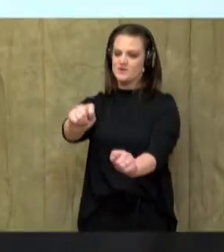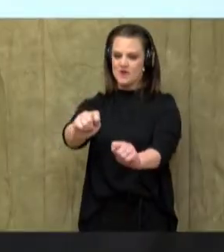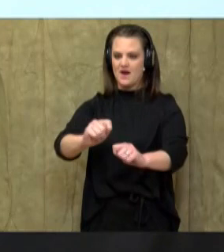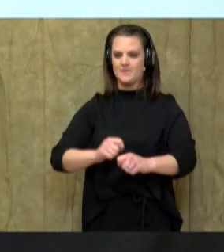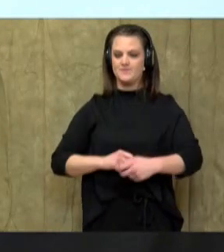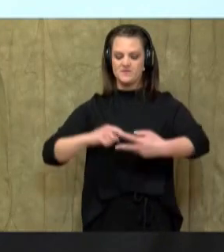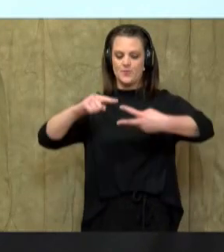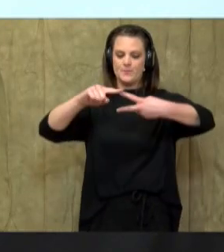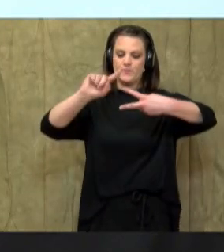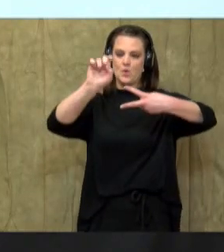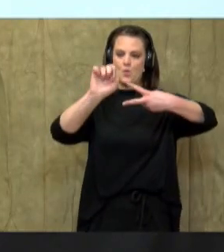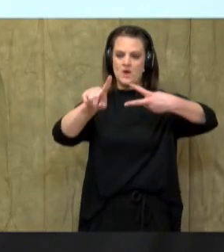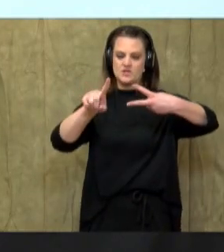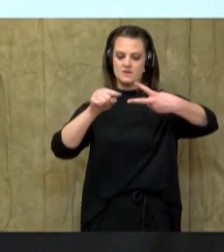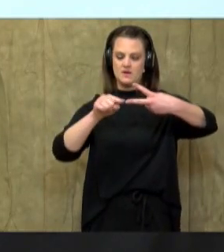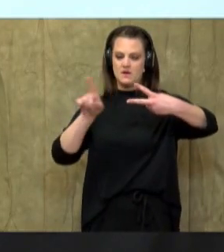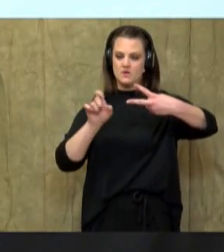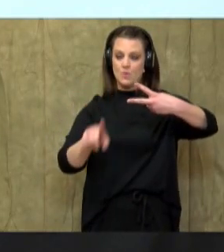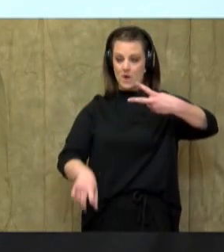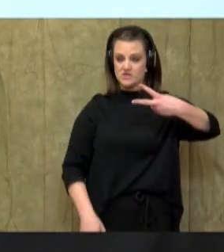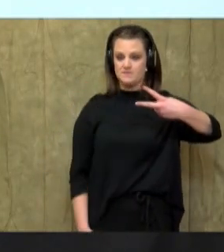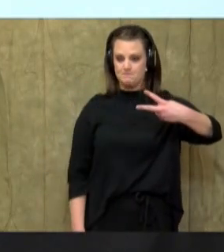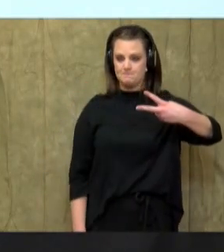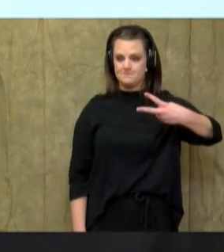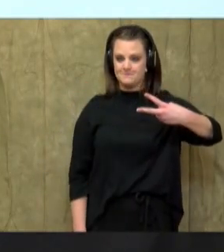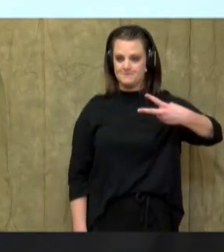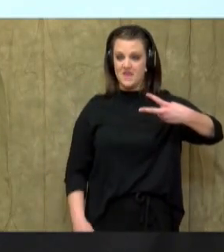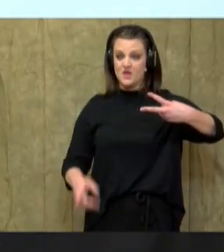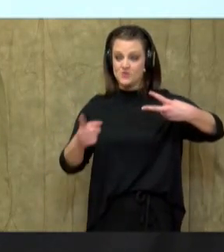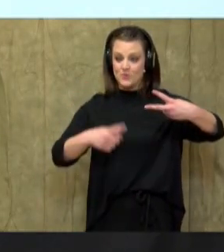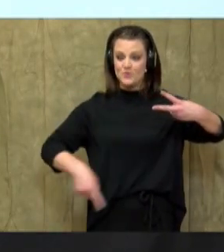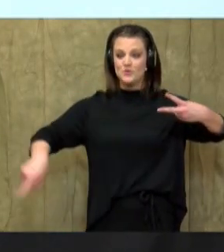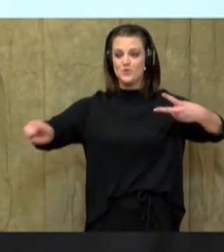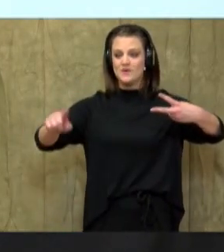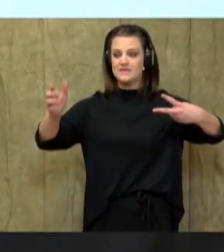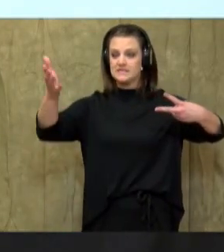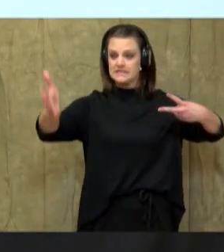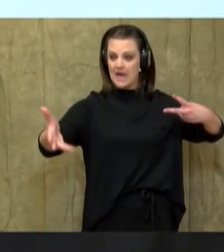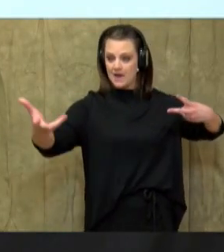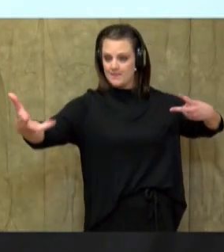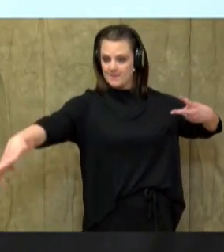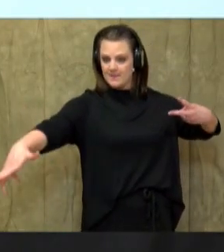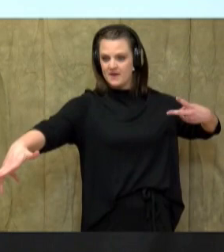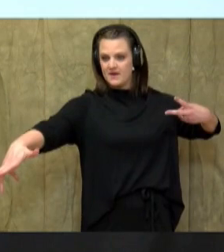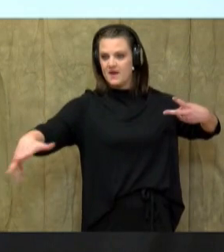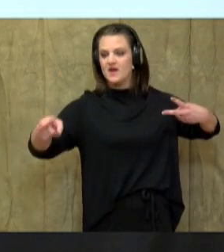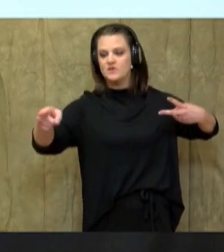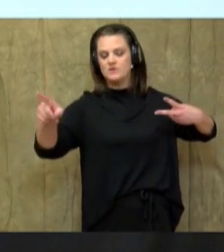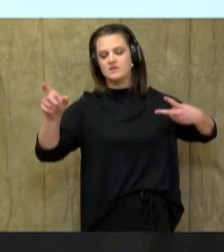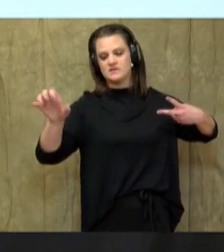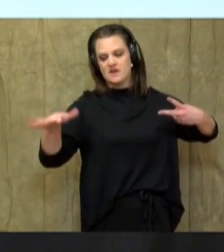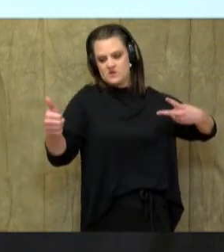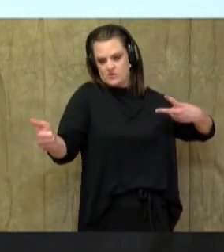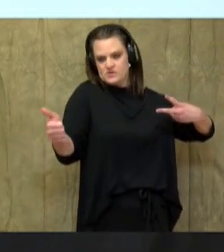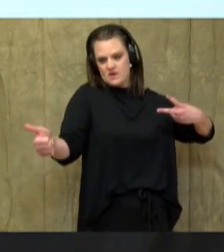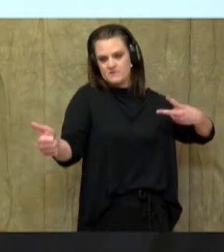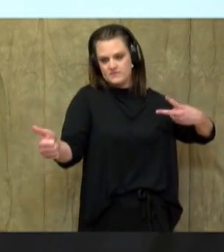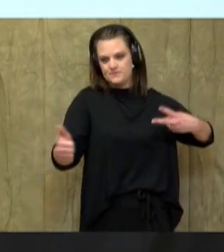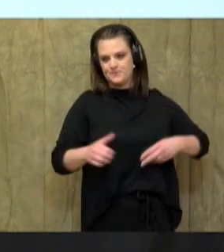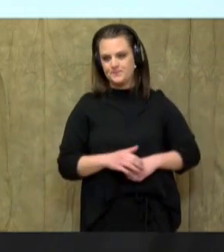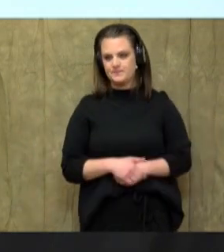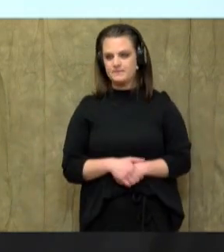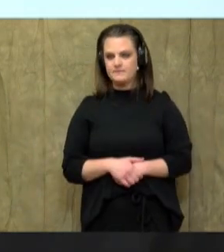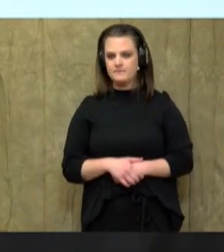question. You need to stop and put your conclusion or inference to the test by